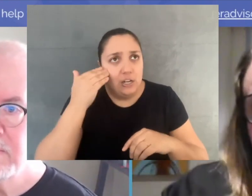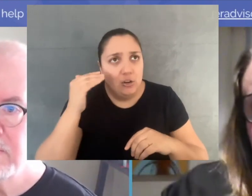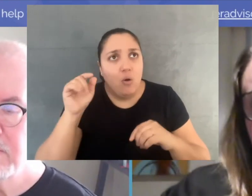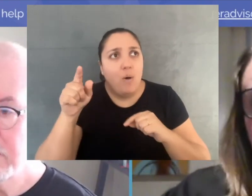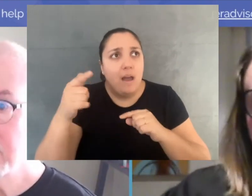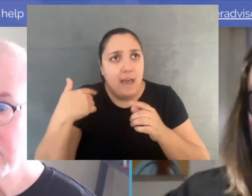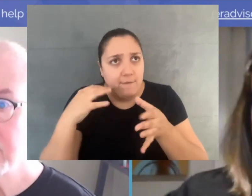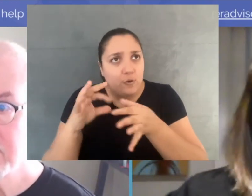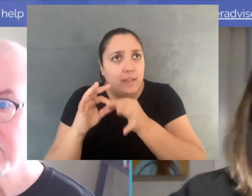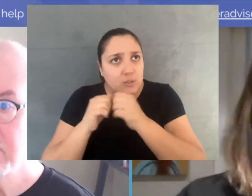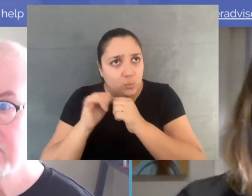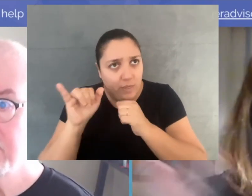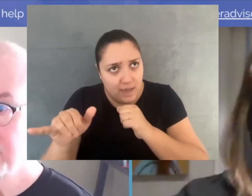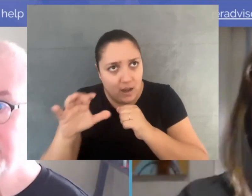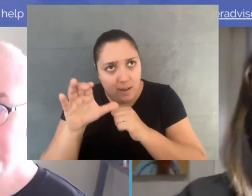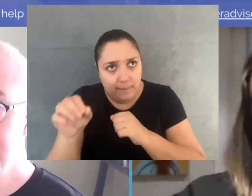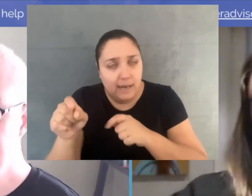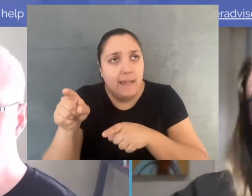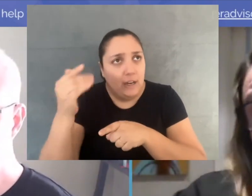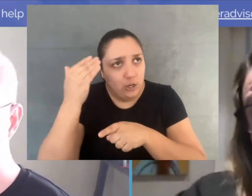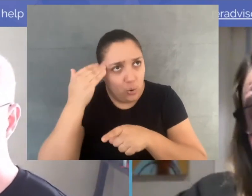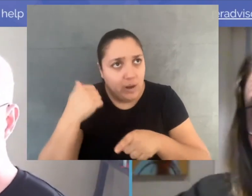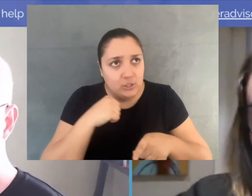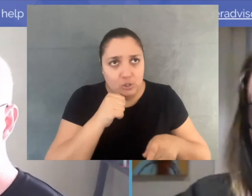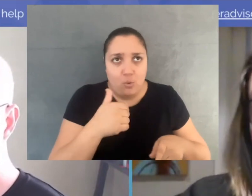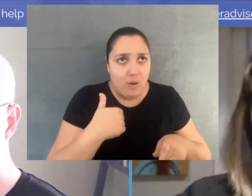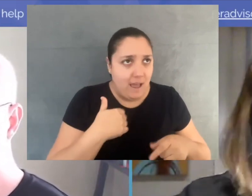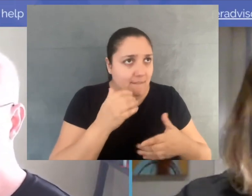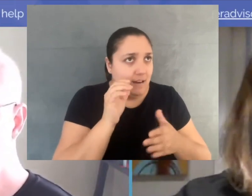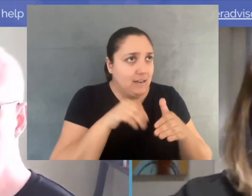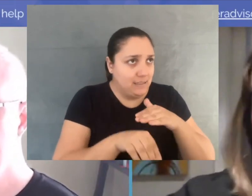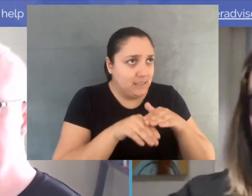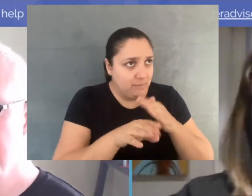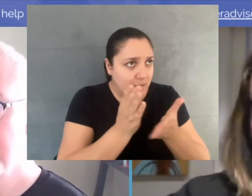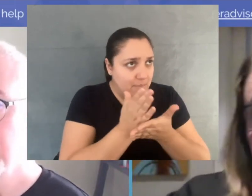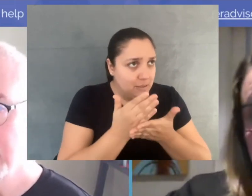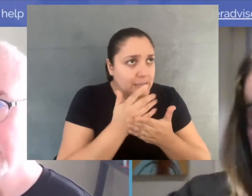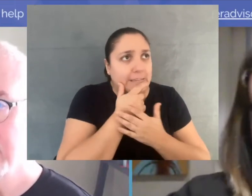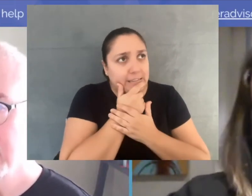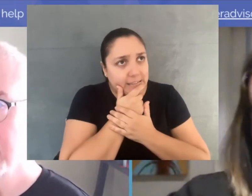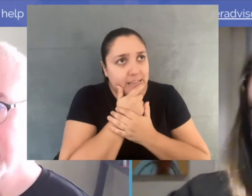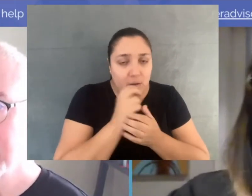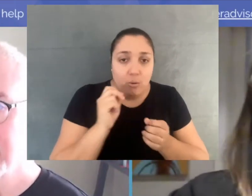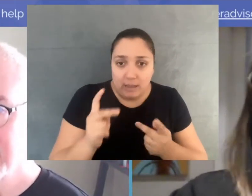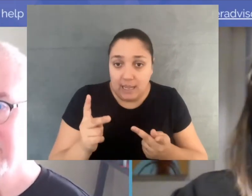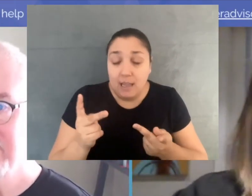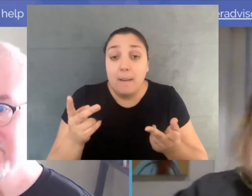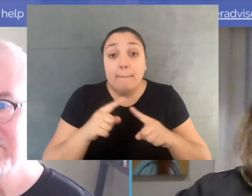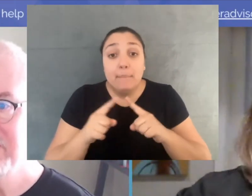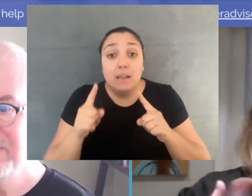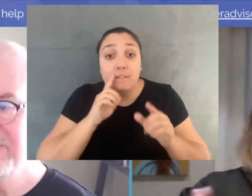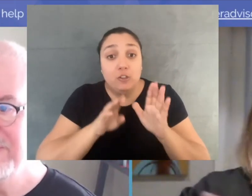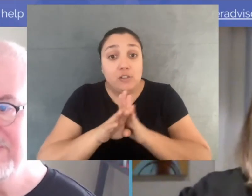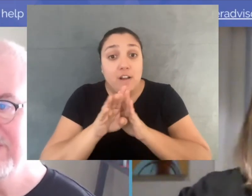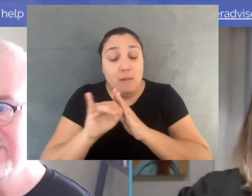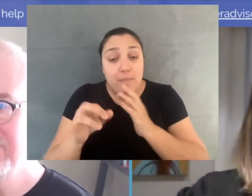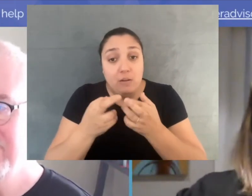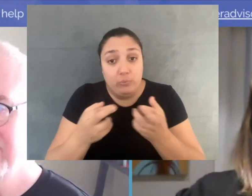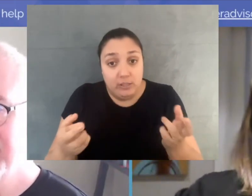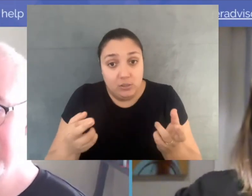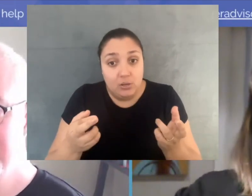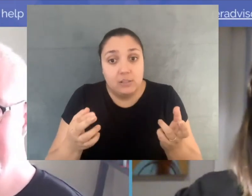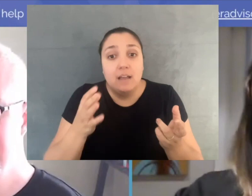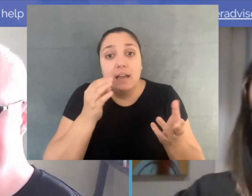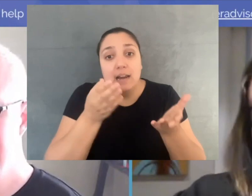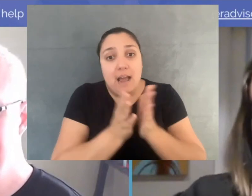an emergency call for these things, I can go to them. I have a relationship with them. They know I don't have an accessibility budget, right? So